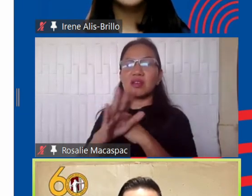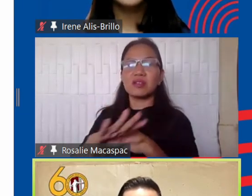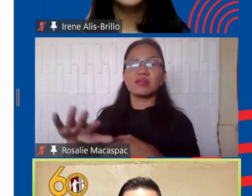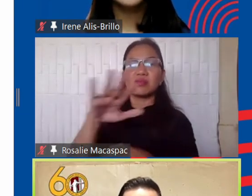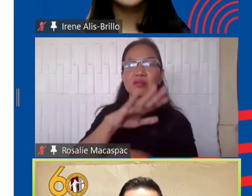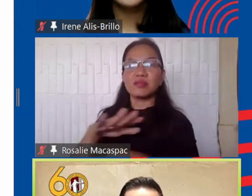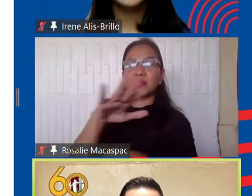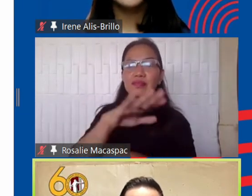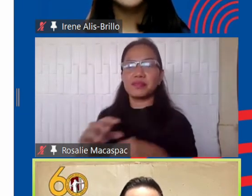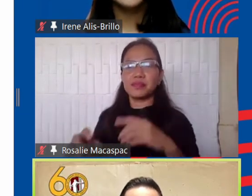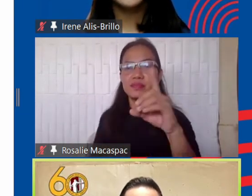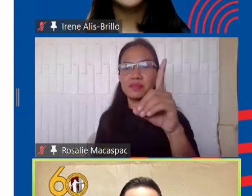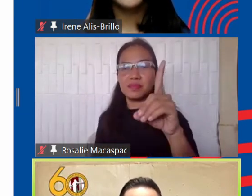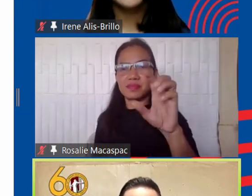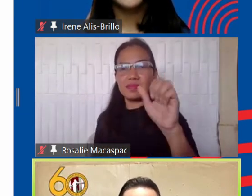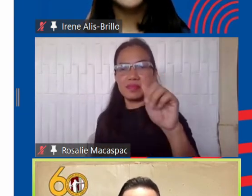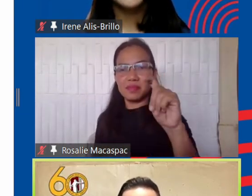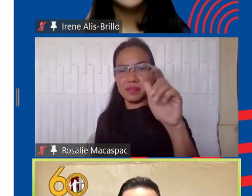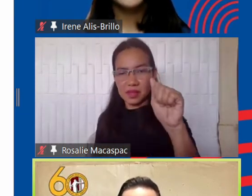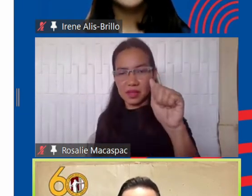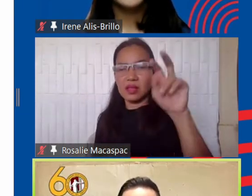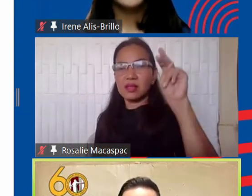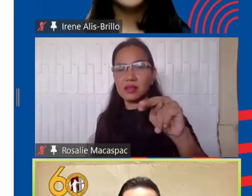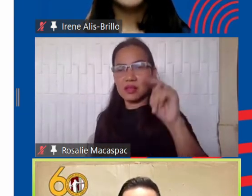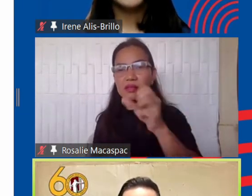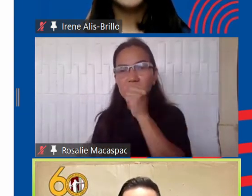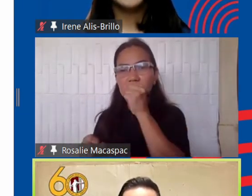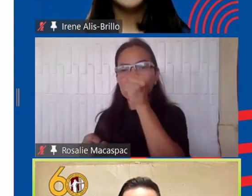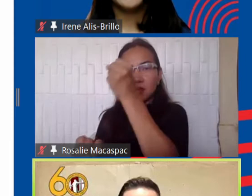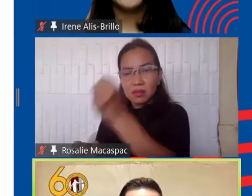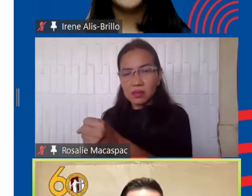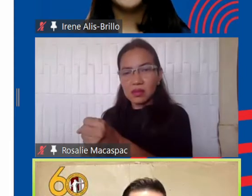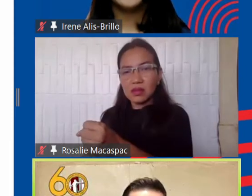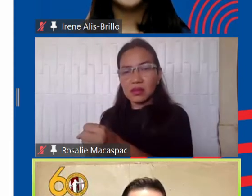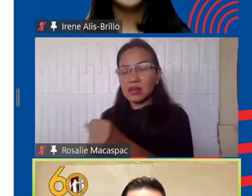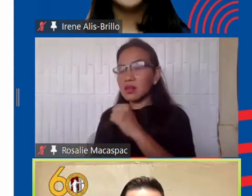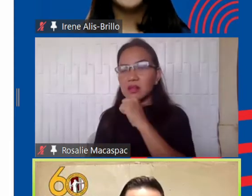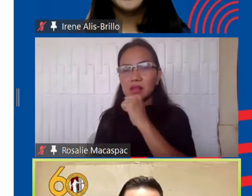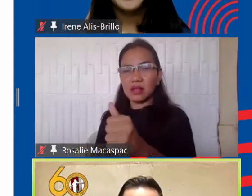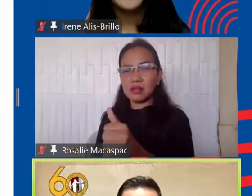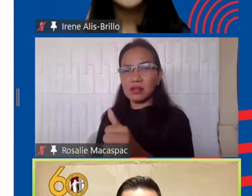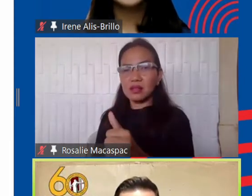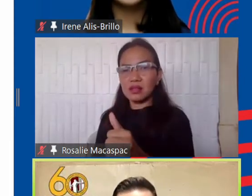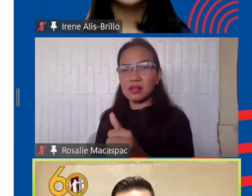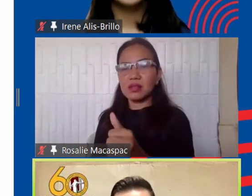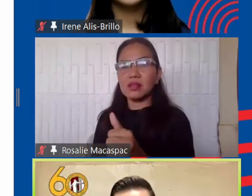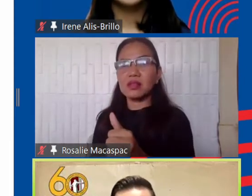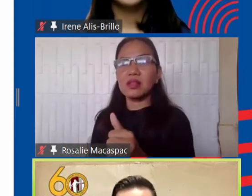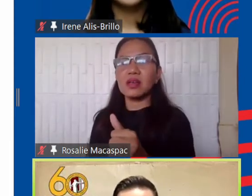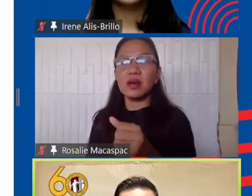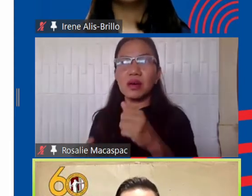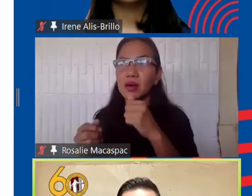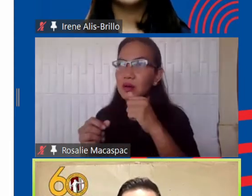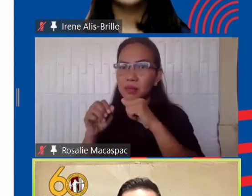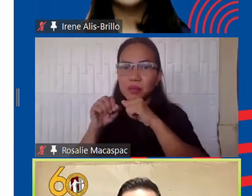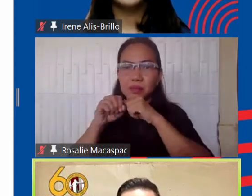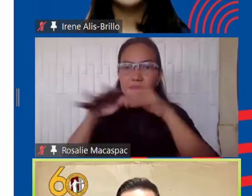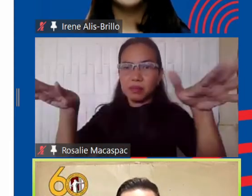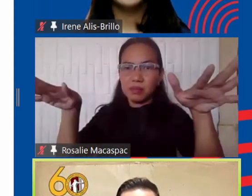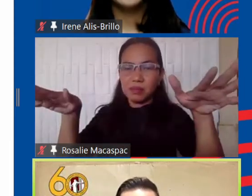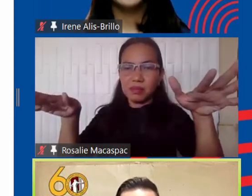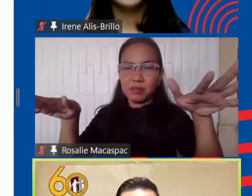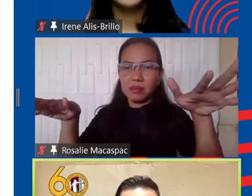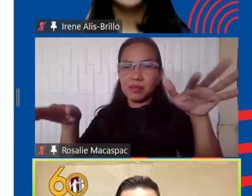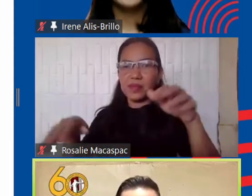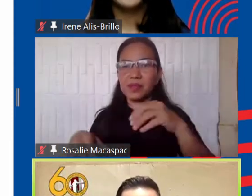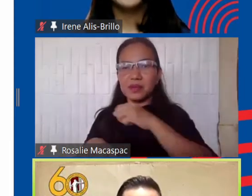those data. So you need to make sure that you will not that you will dispose it properly, that you will not